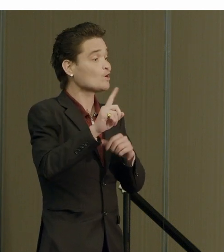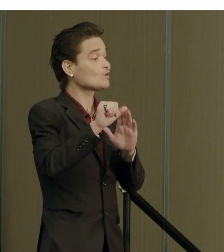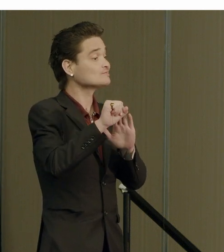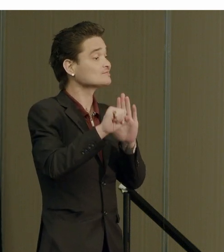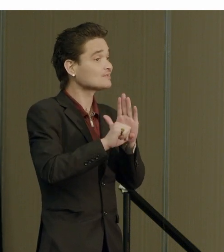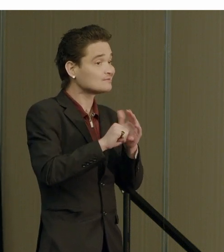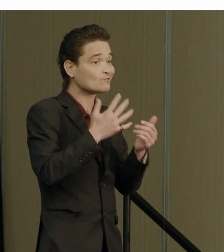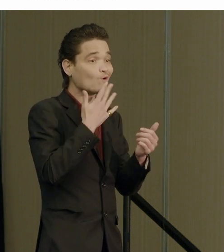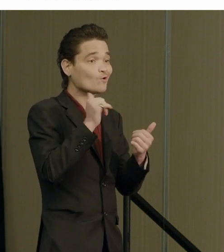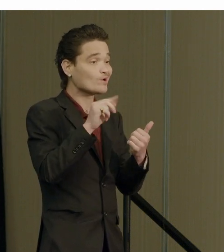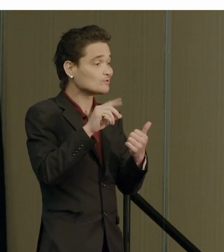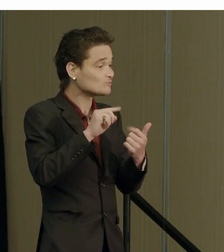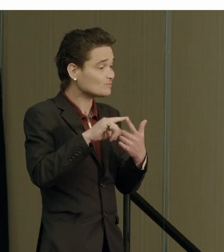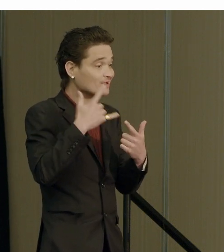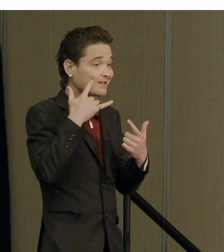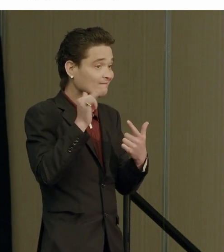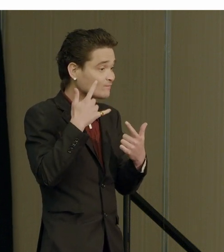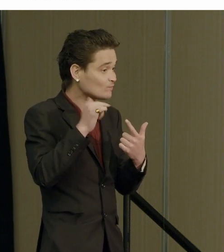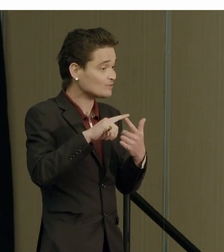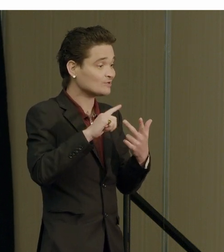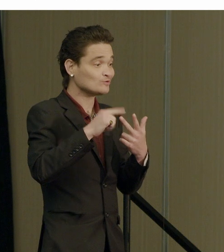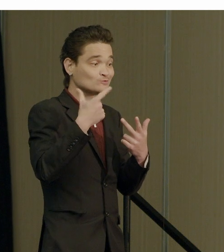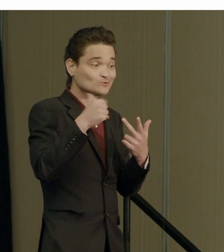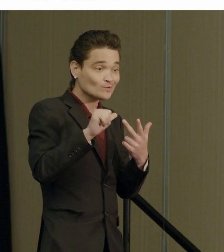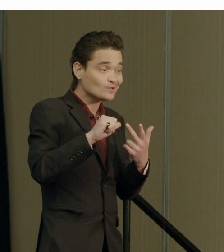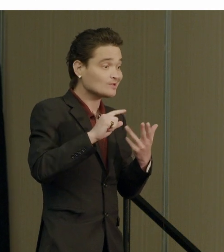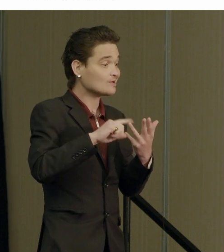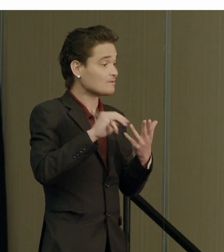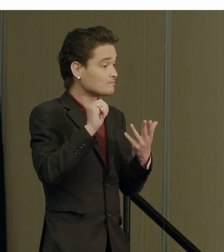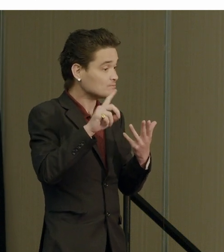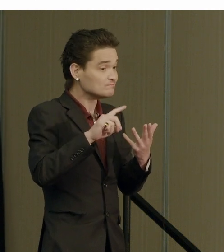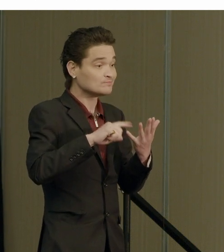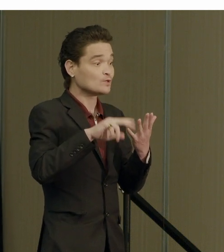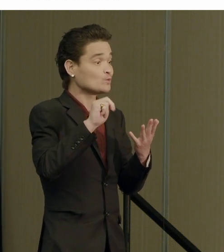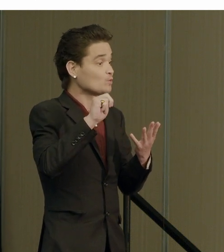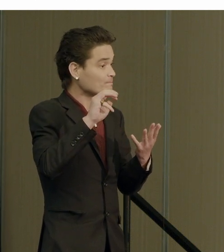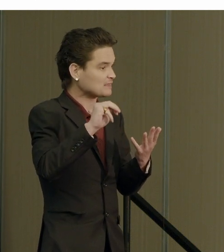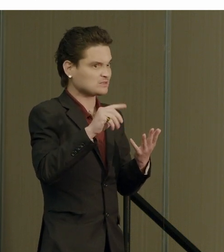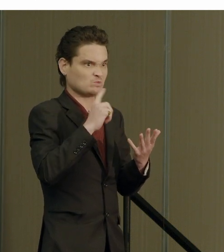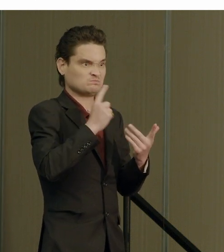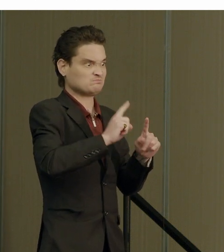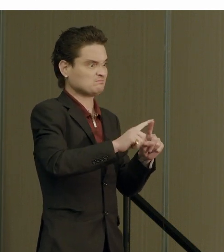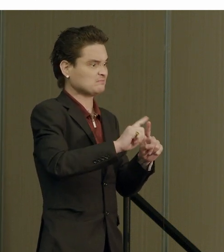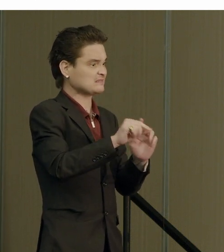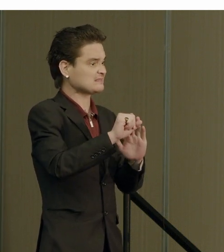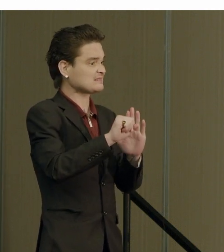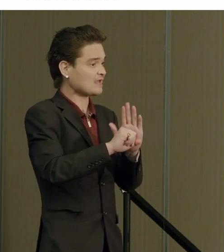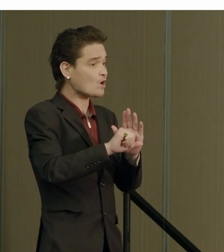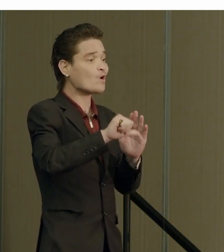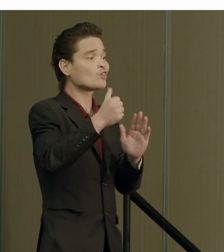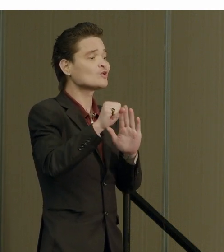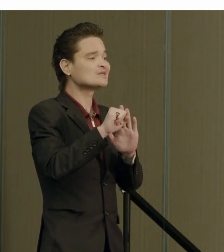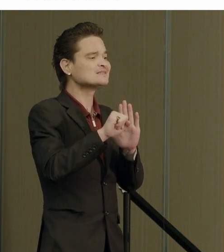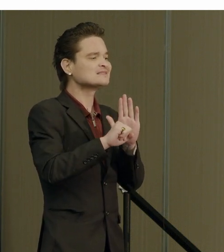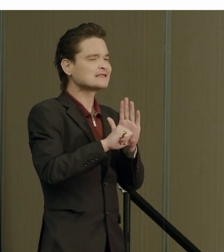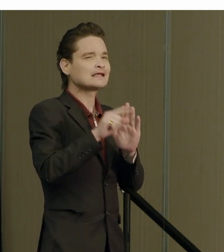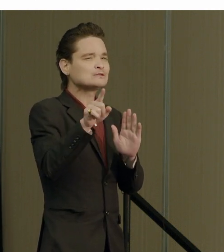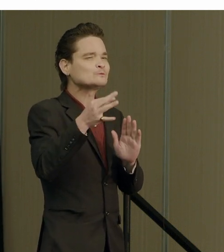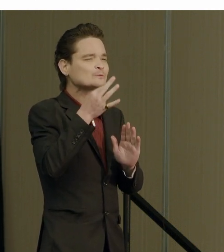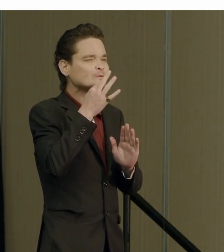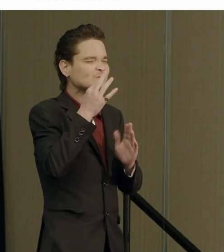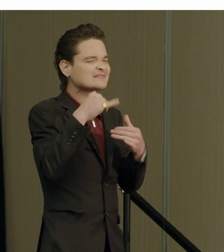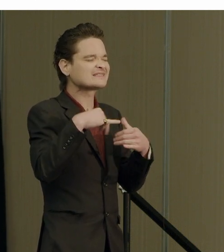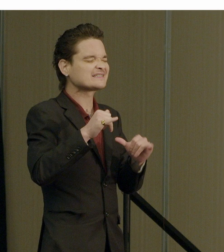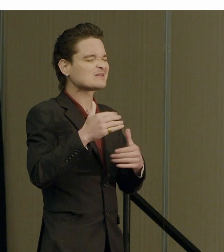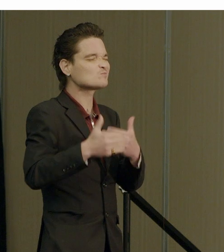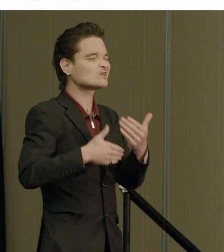New Mexico. But if you are not from these states, don't worry, more states are coming soon. In this slide, I'm